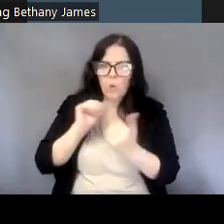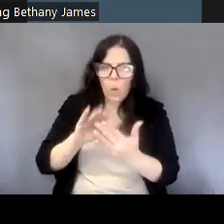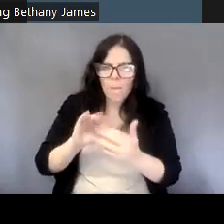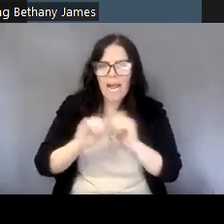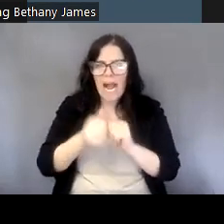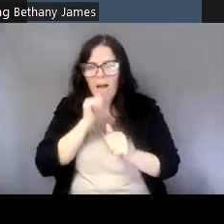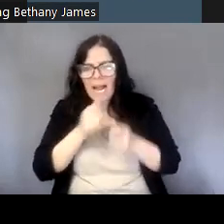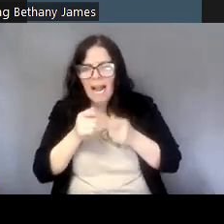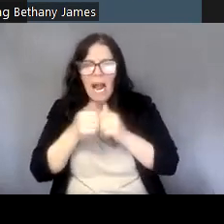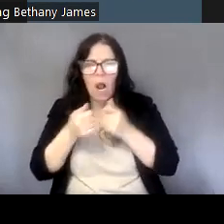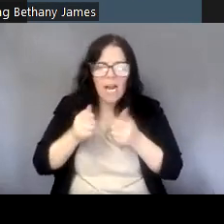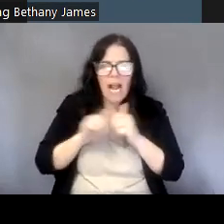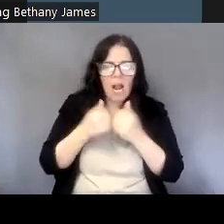that